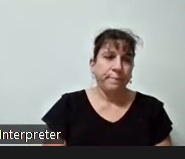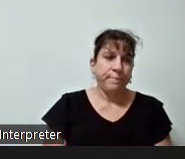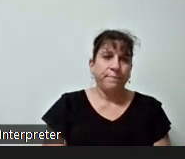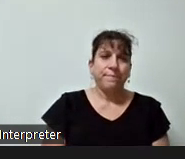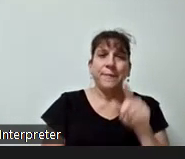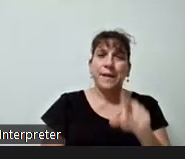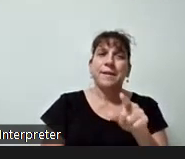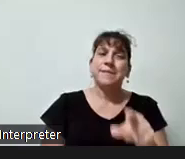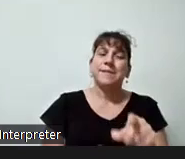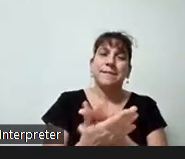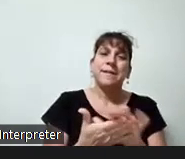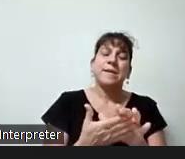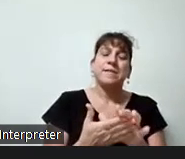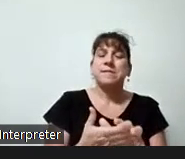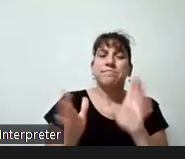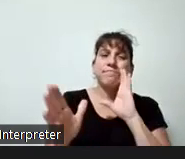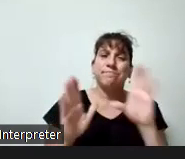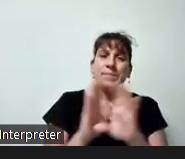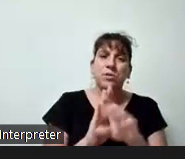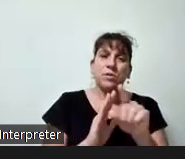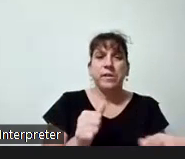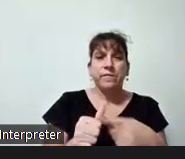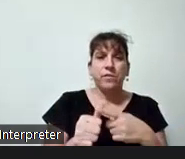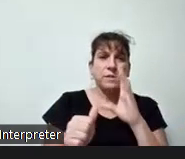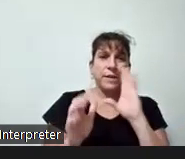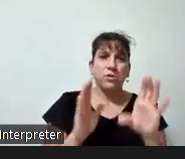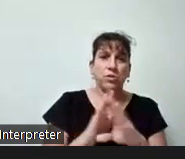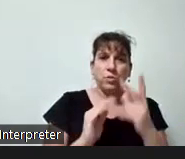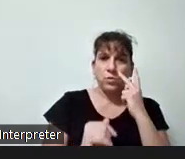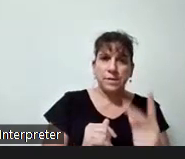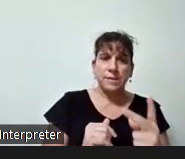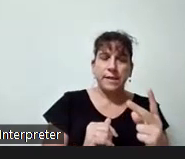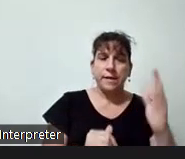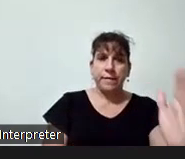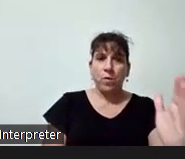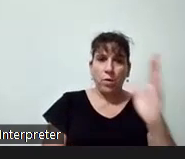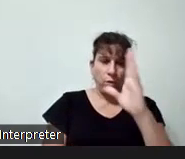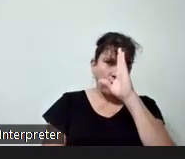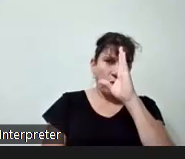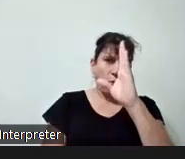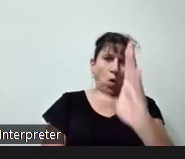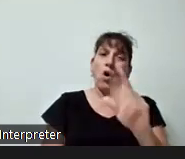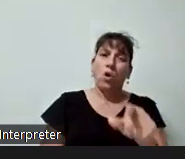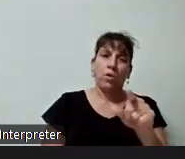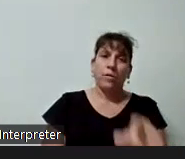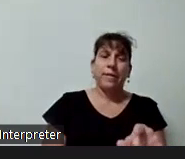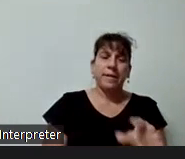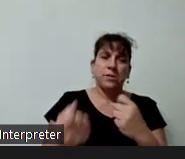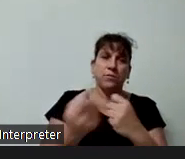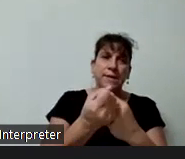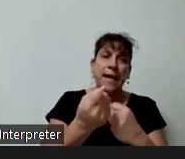And so here's a nice overview. So that first picture, if you see the concrete wall down the middle of the gray area, so that's your main retaining